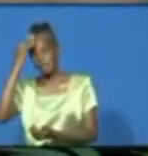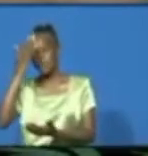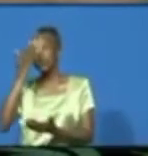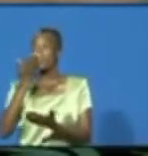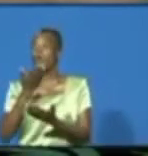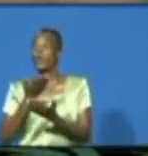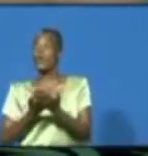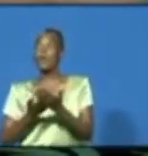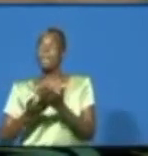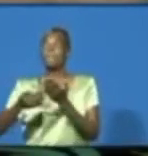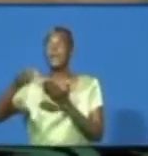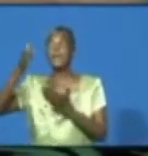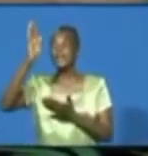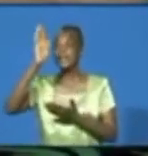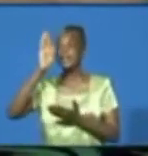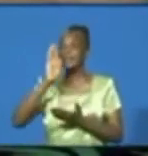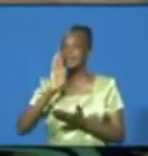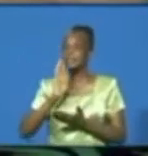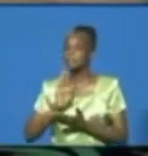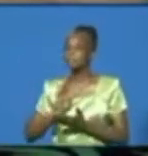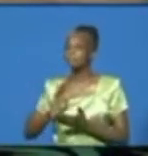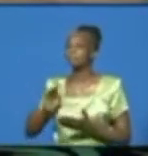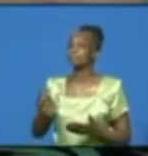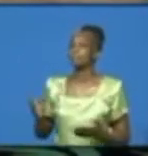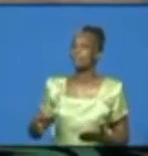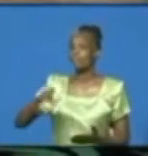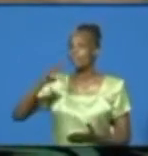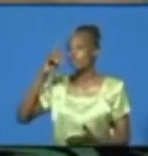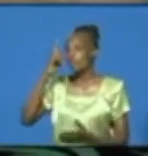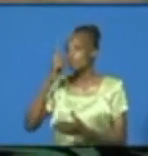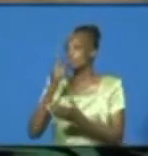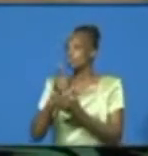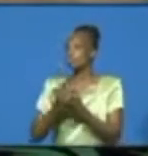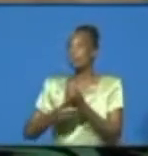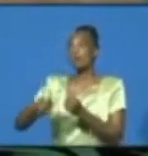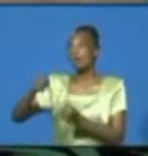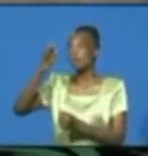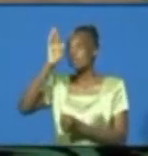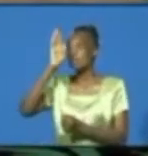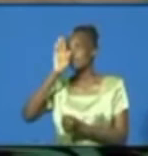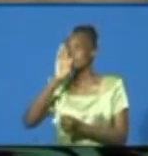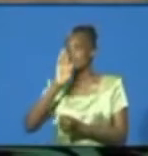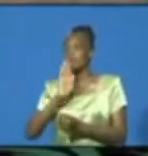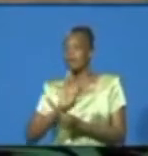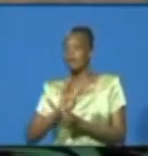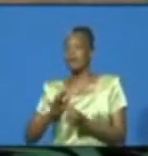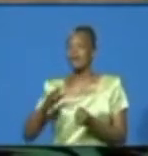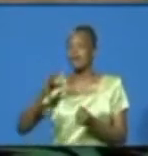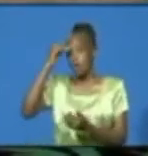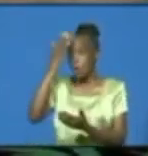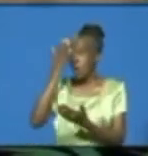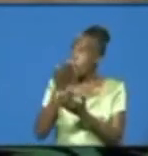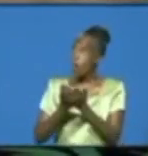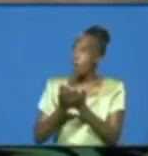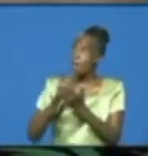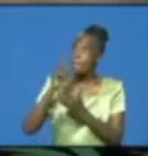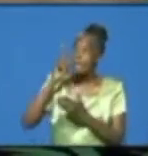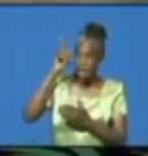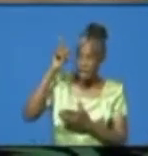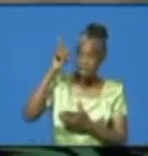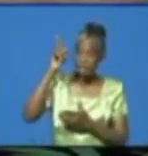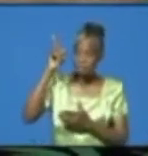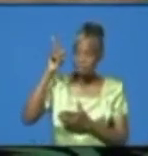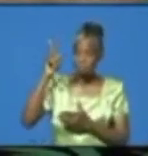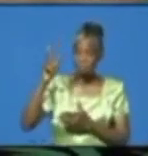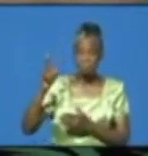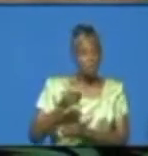Somebody, no matter how young you are, no matter how old you are, you may have been drinking